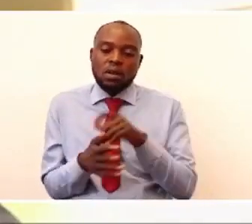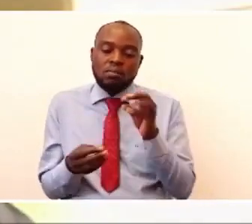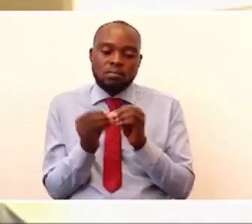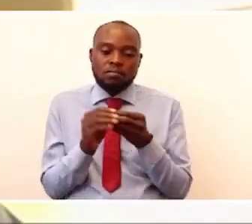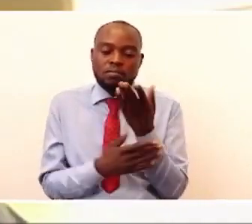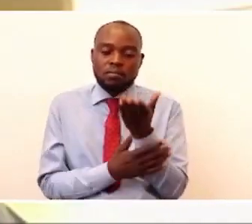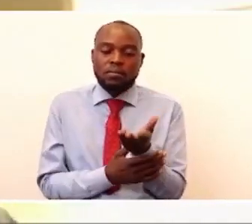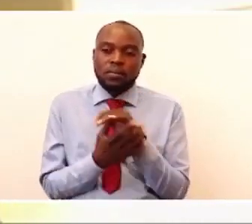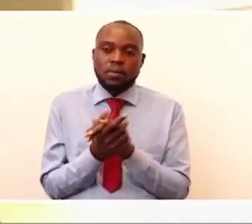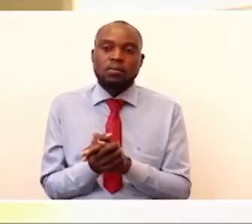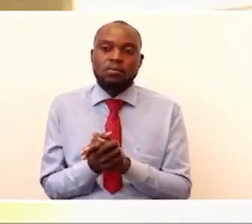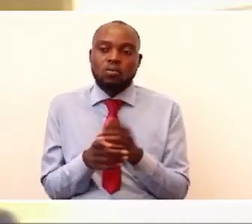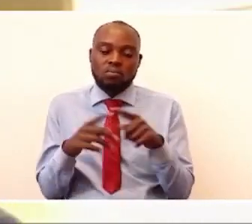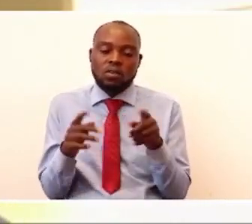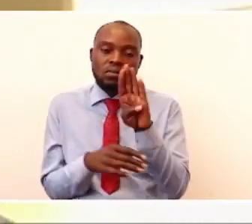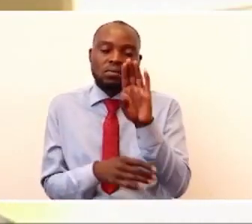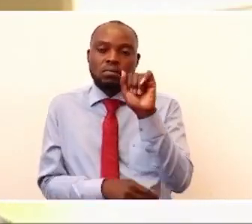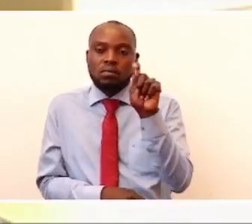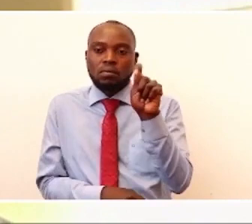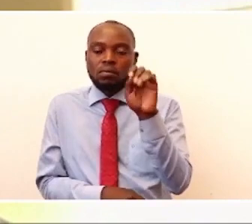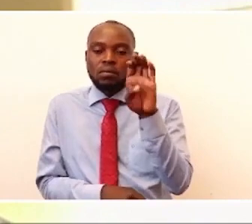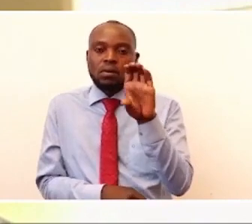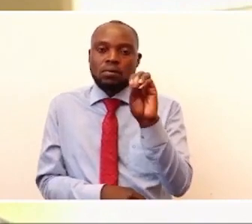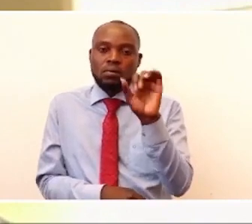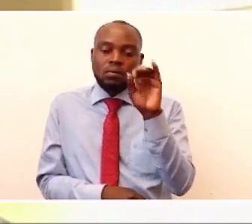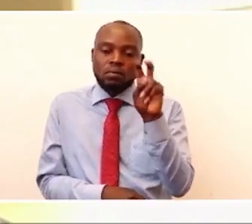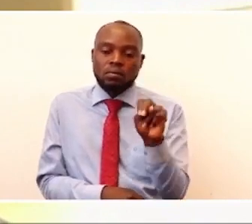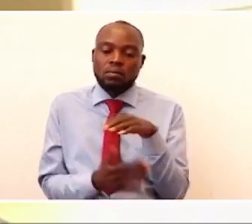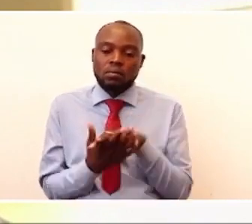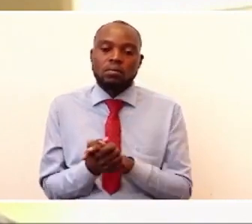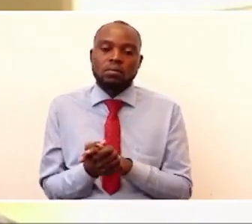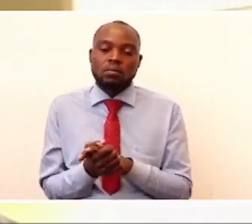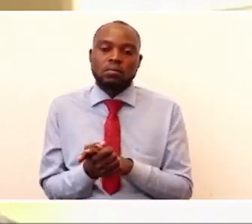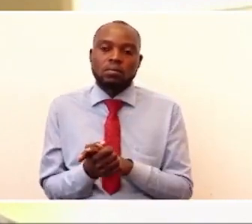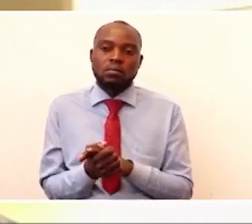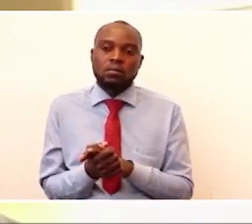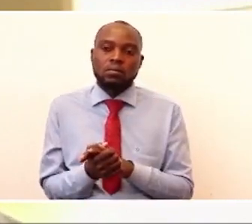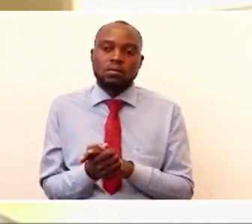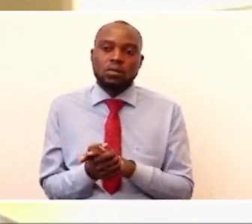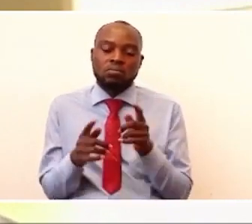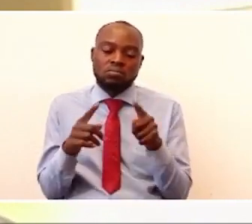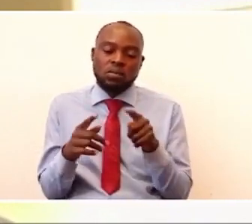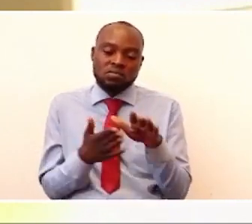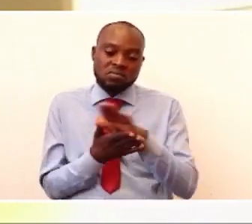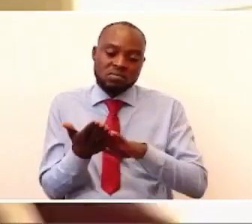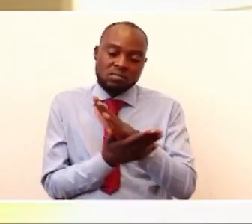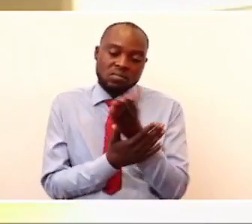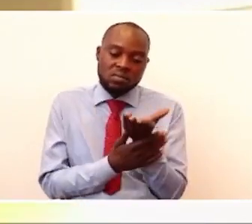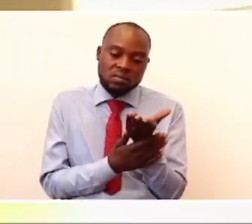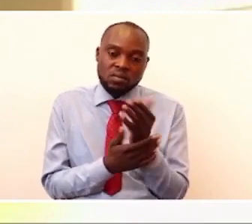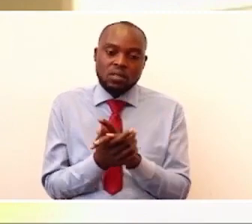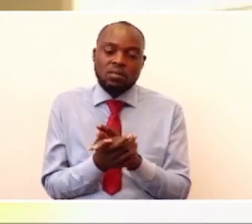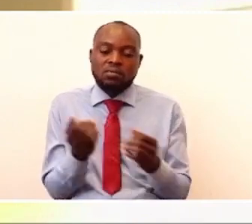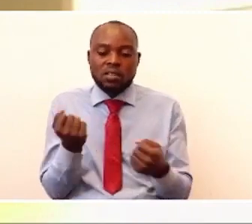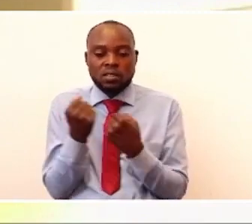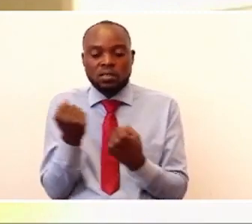own, or Bitcoin and similar crypto assets on the other end of the spectrum. There is a